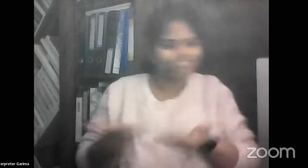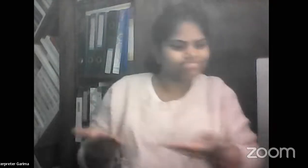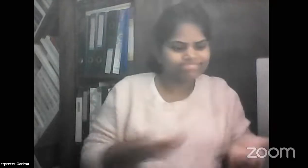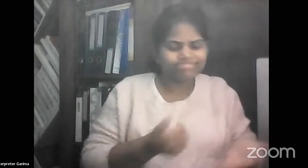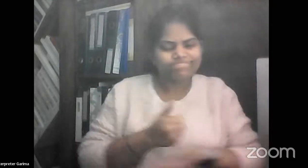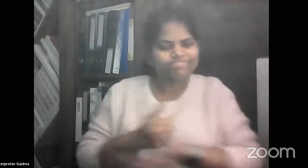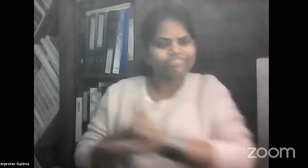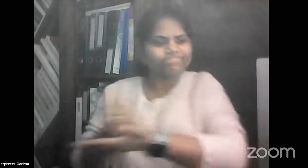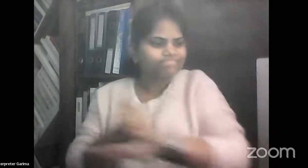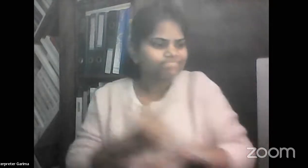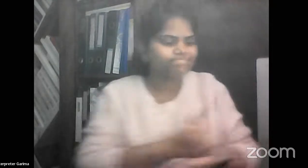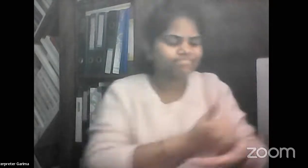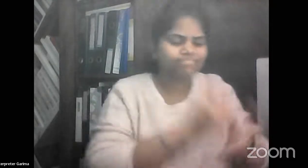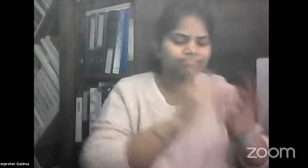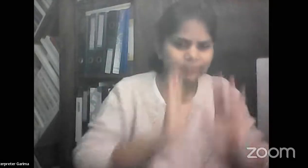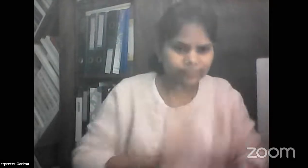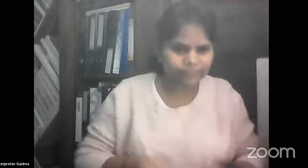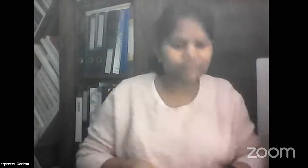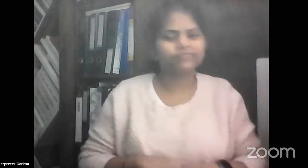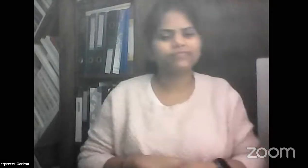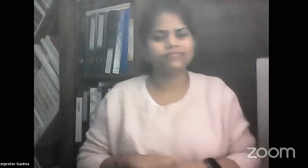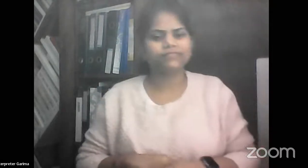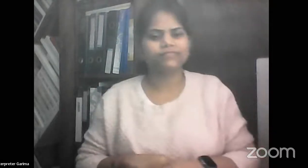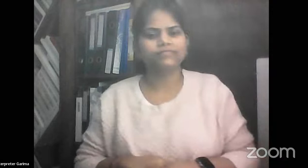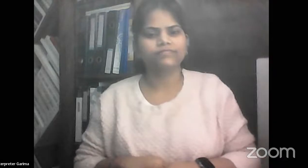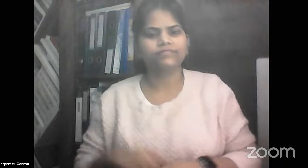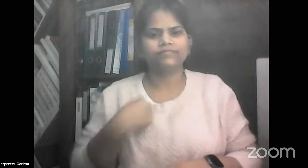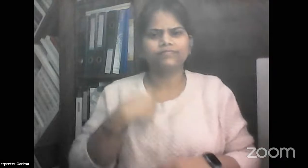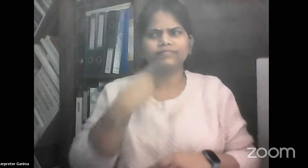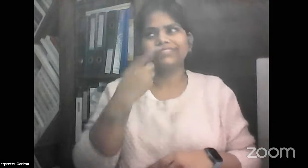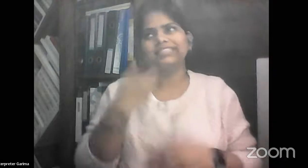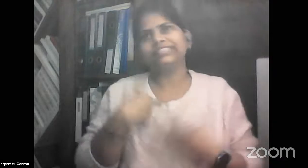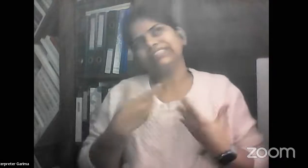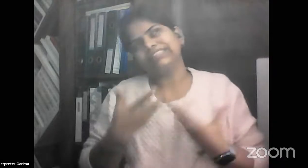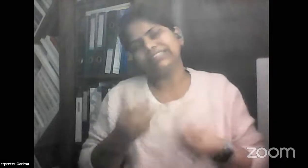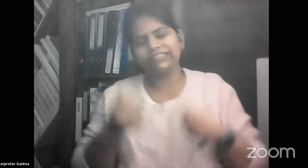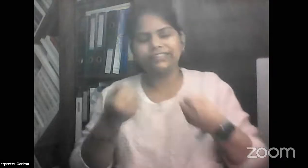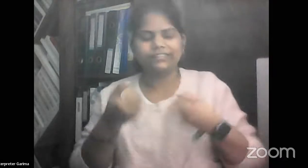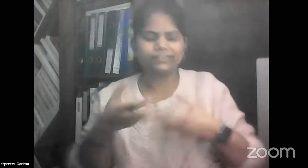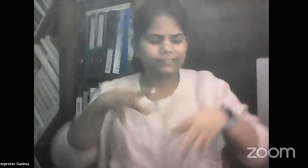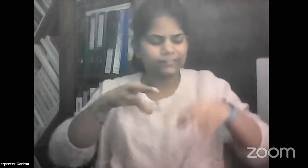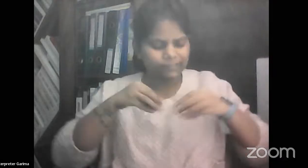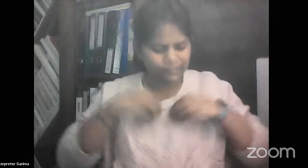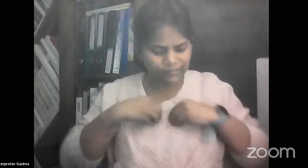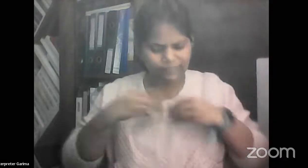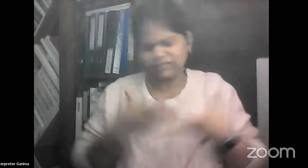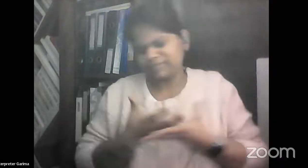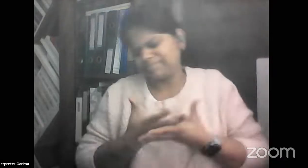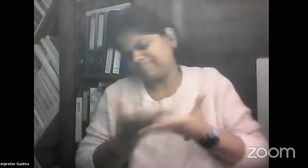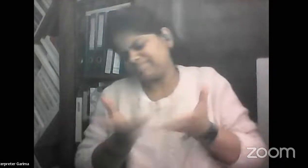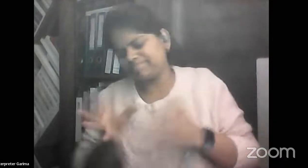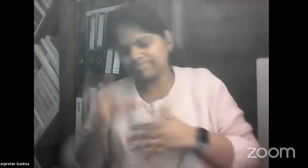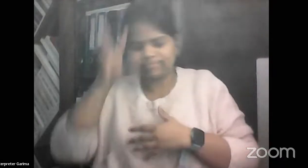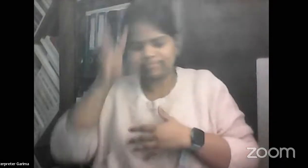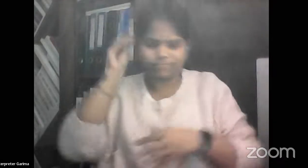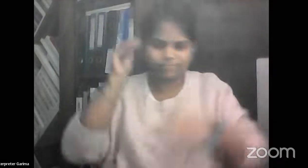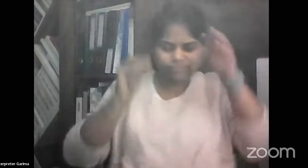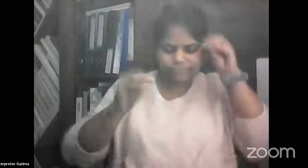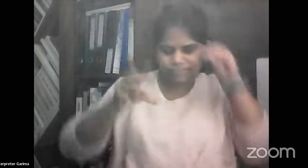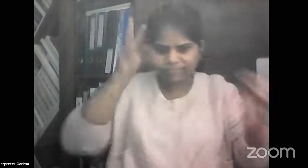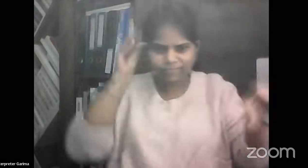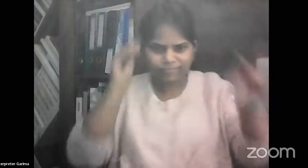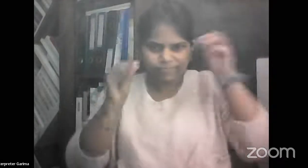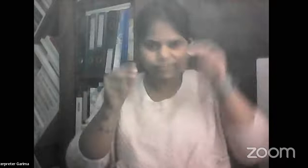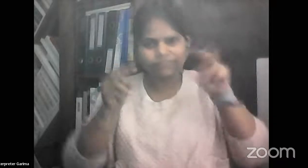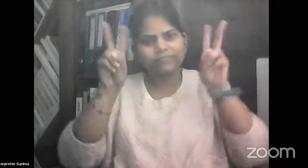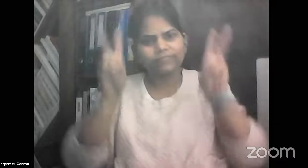be deconstructed. So I must admit that I've been learning so much here in this conference about the topic.